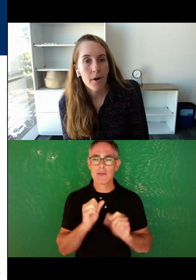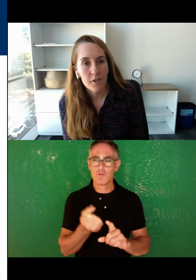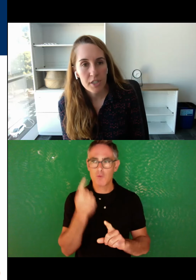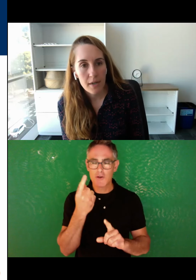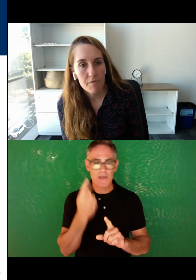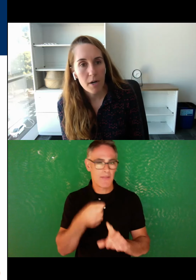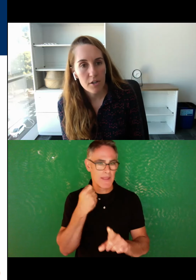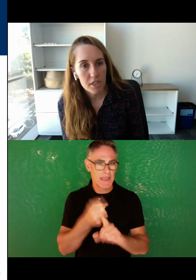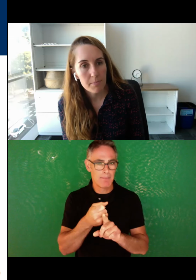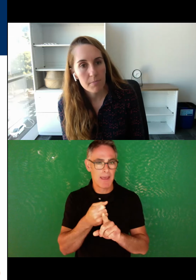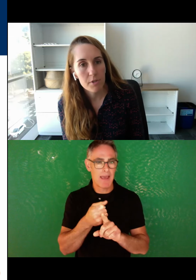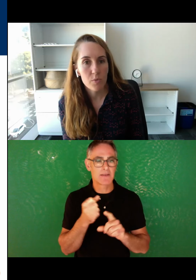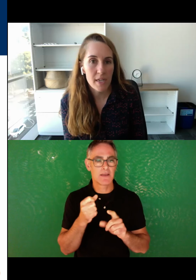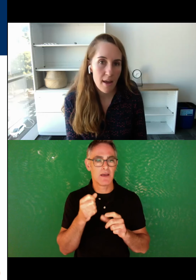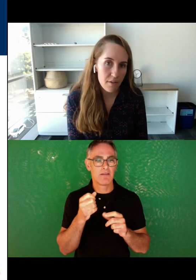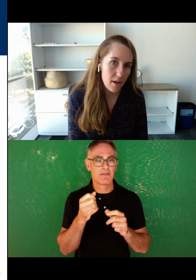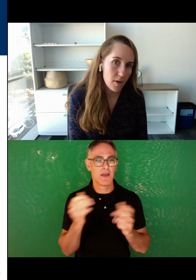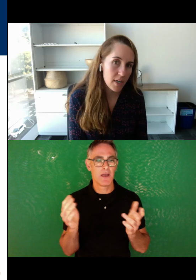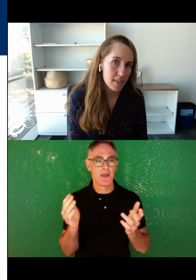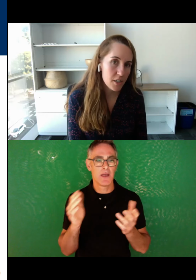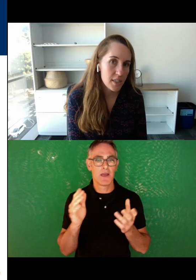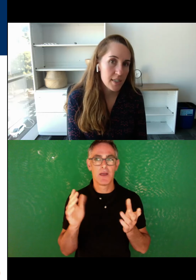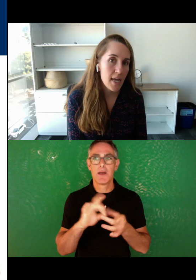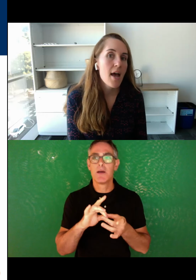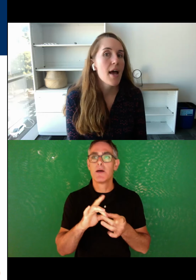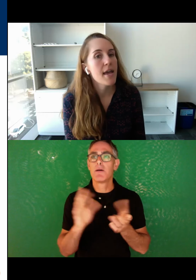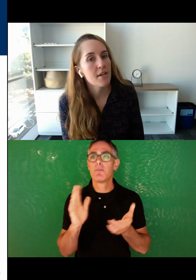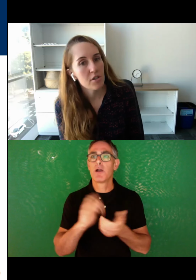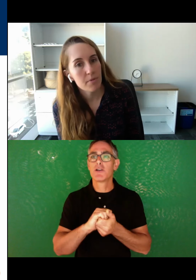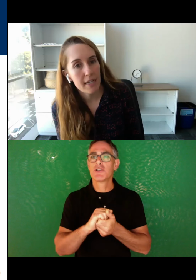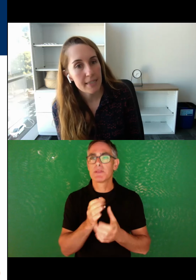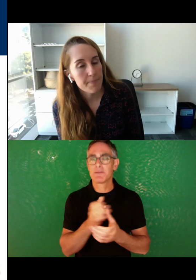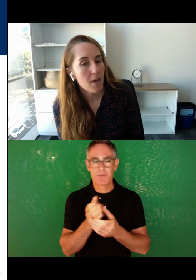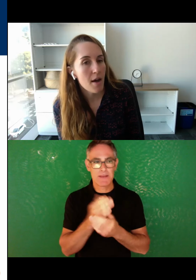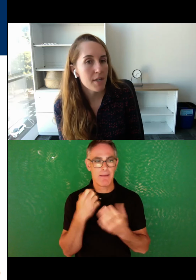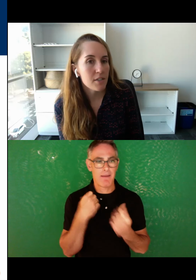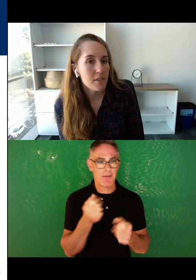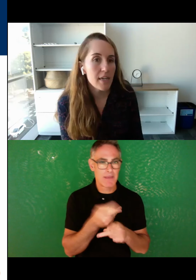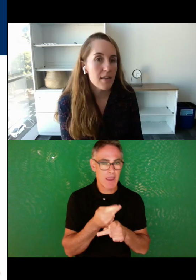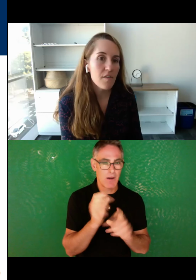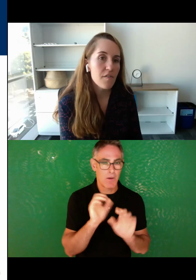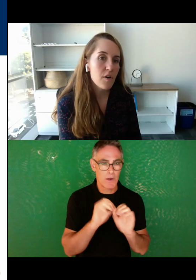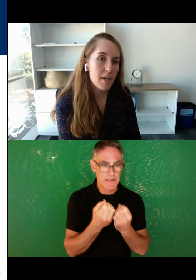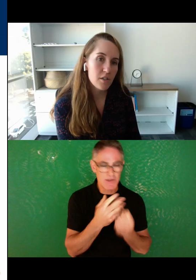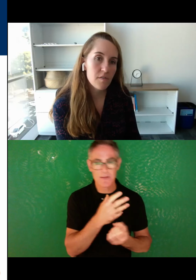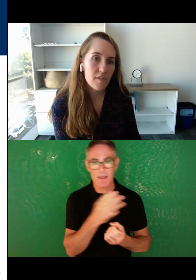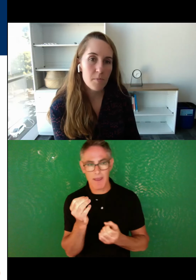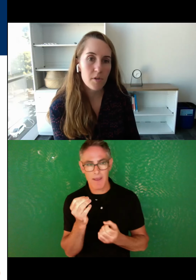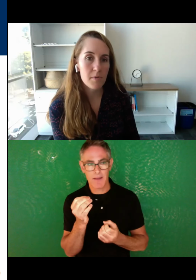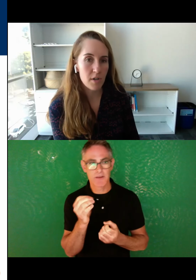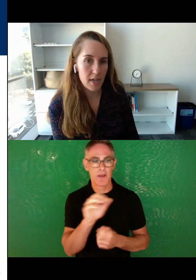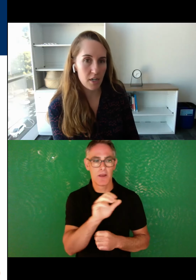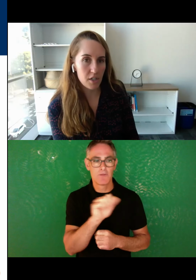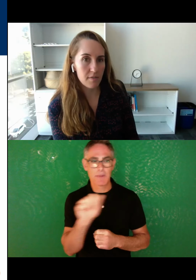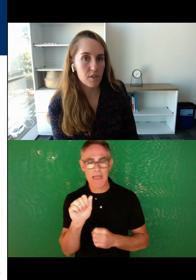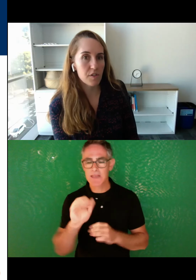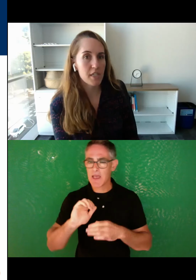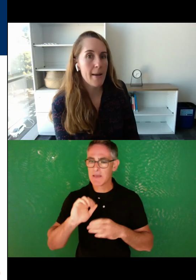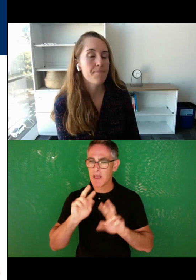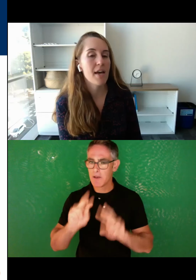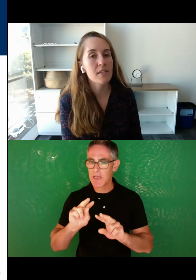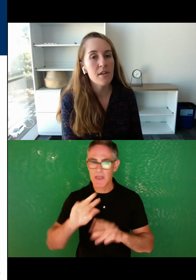on partnerships between healthcare organizations and AAAs is looking at the formation of livable community